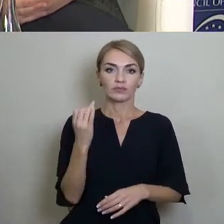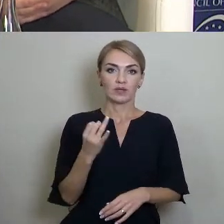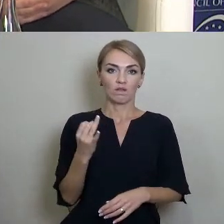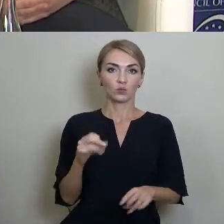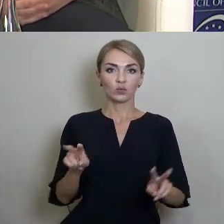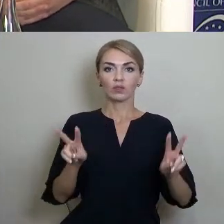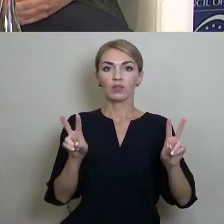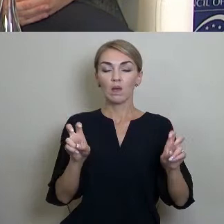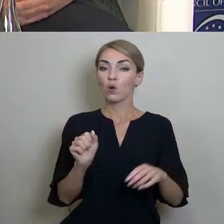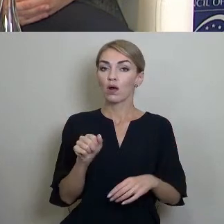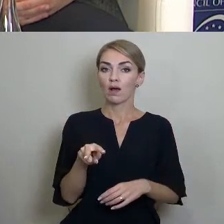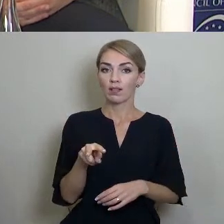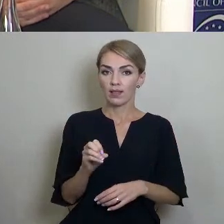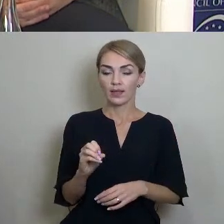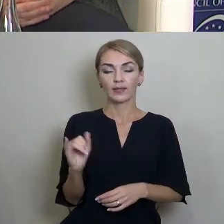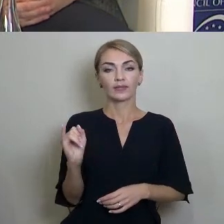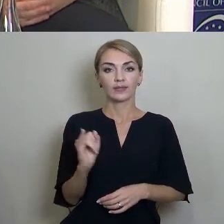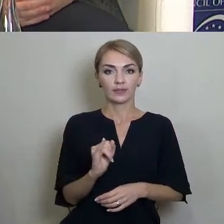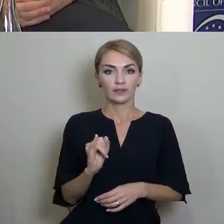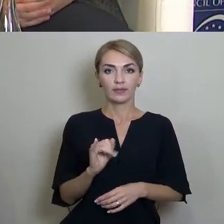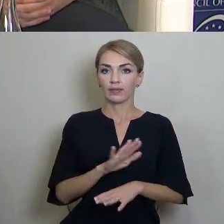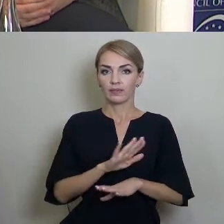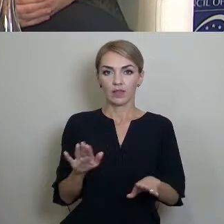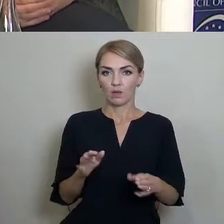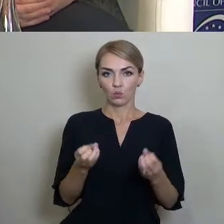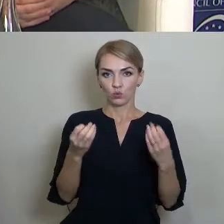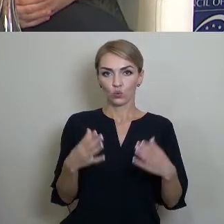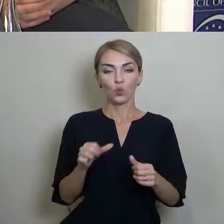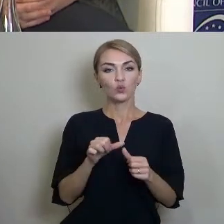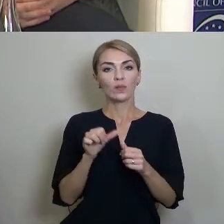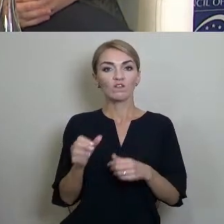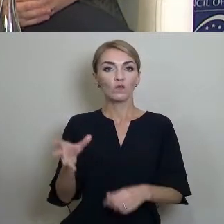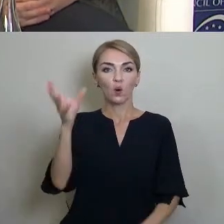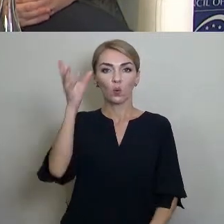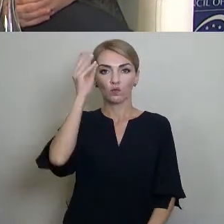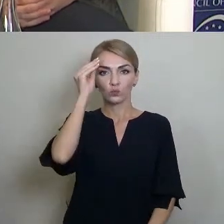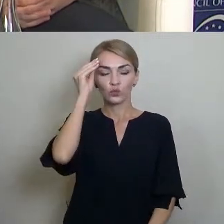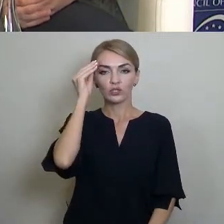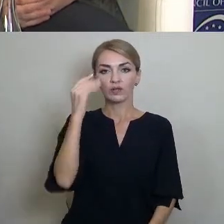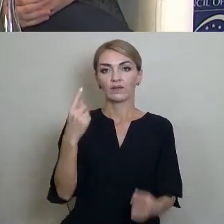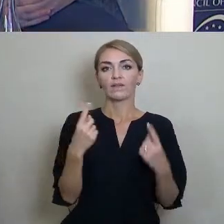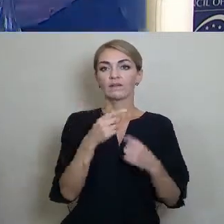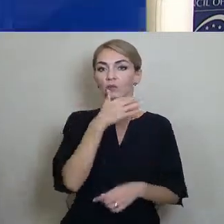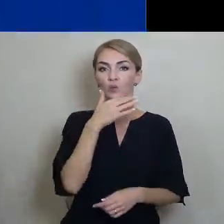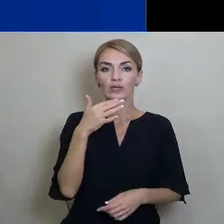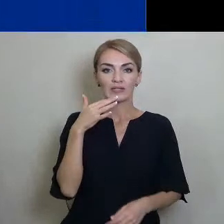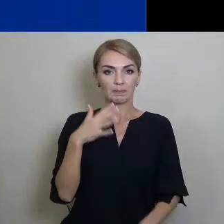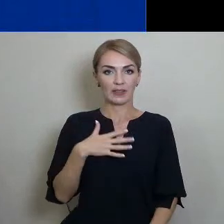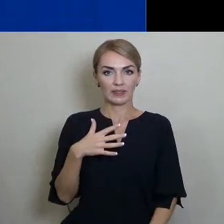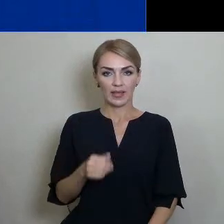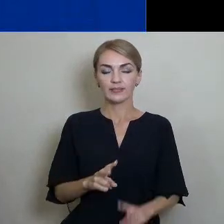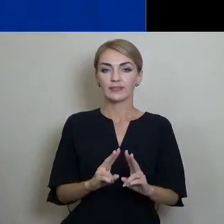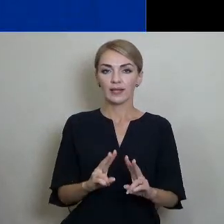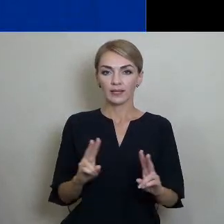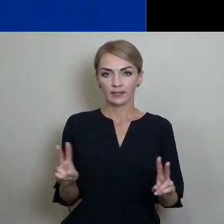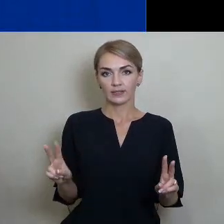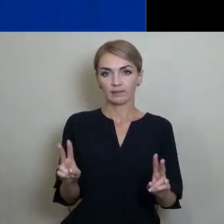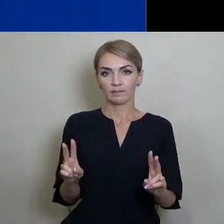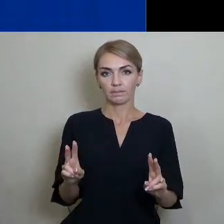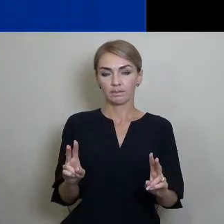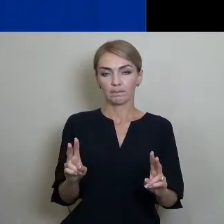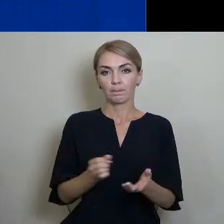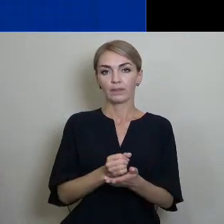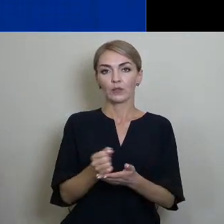and vote counting and distribution. Very interesting but